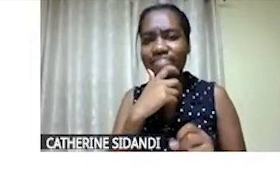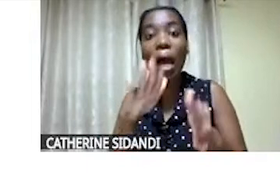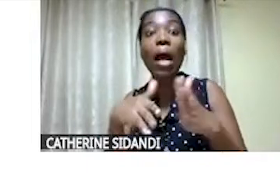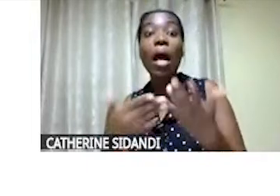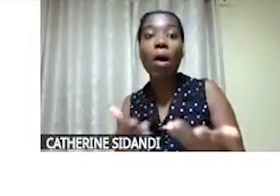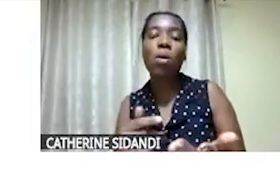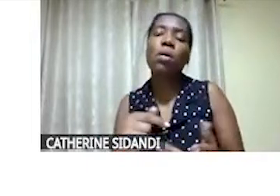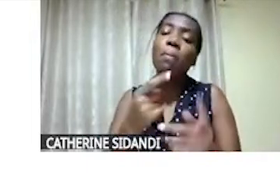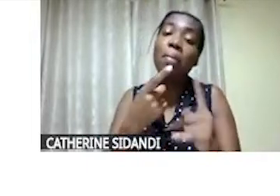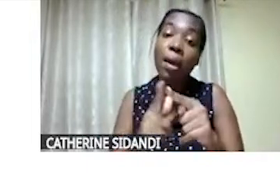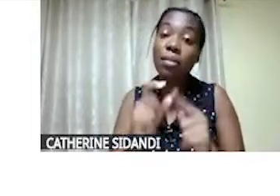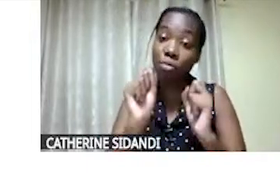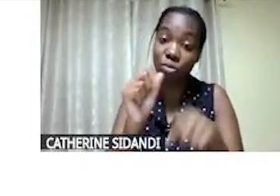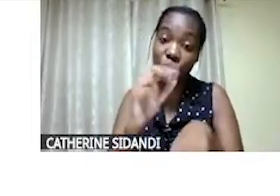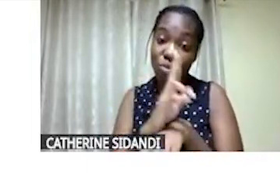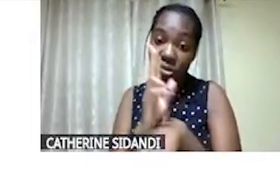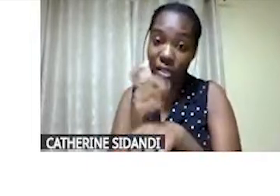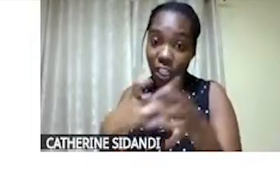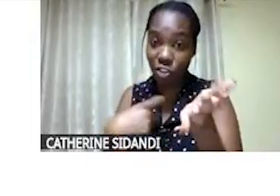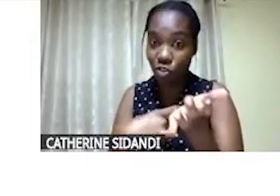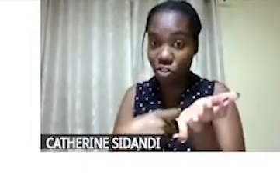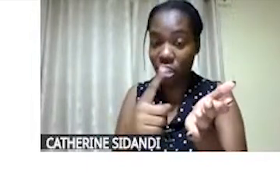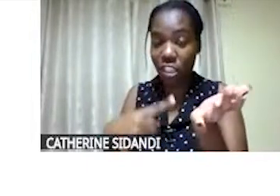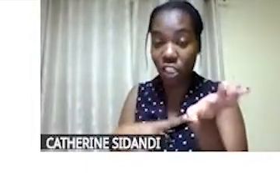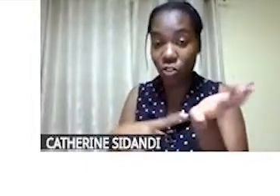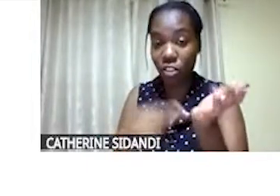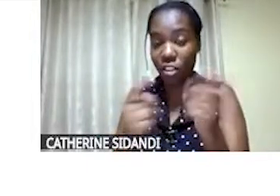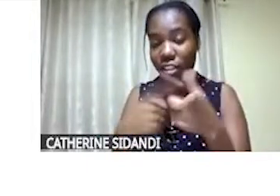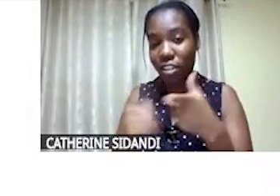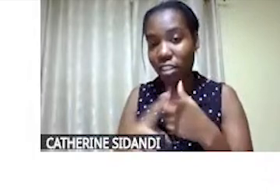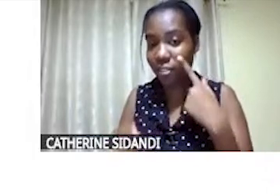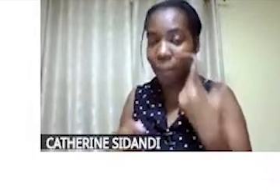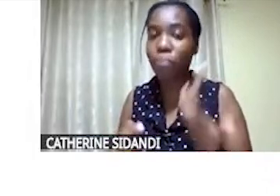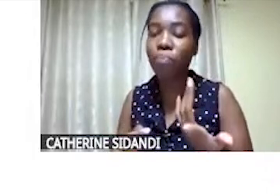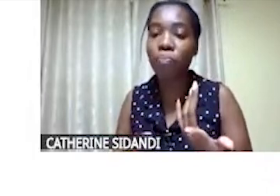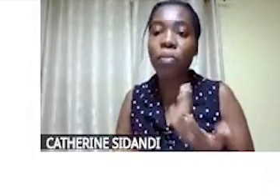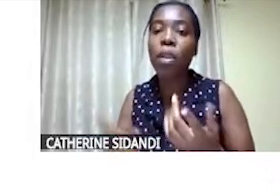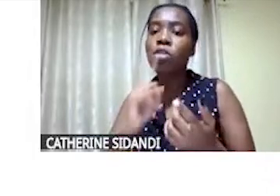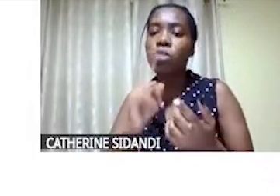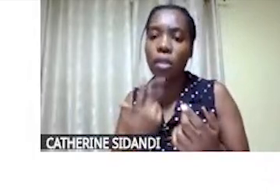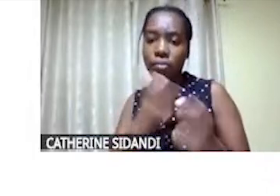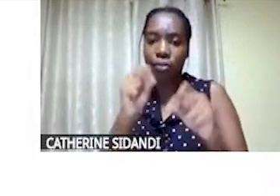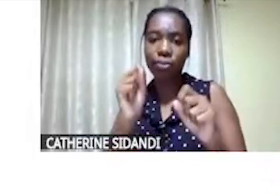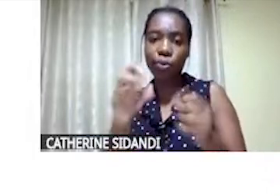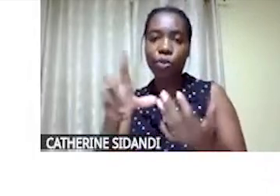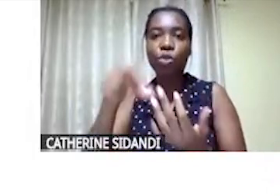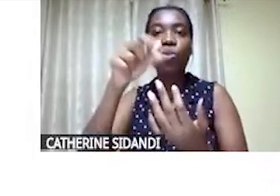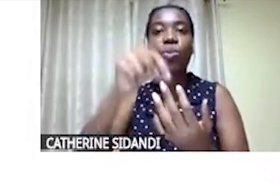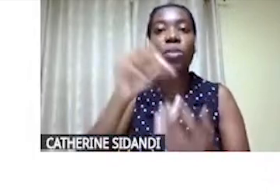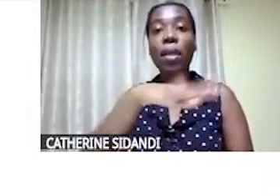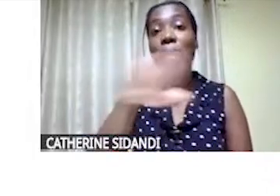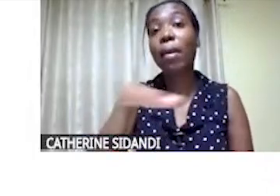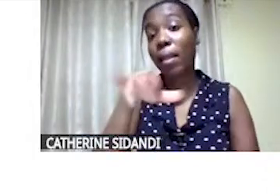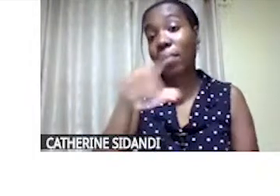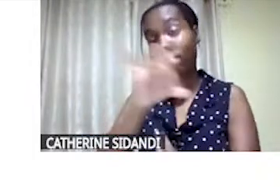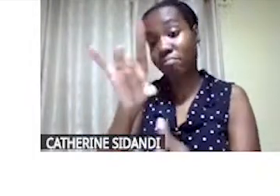its strategy is more about choosing a particular area that you want to win in a sector. So